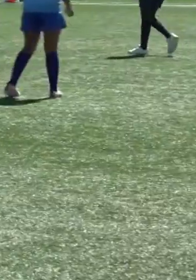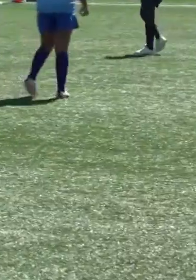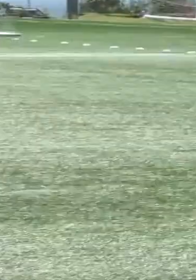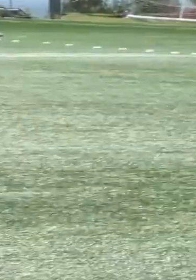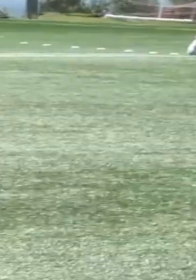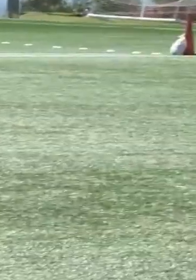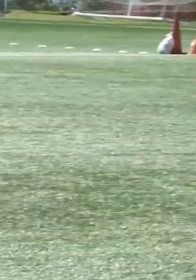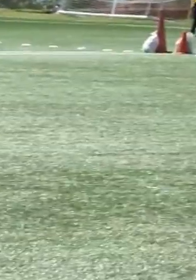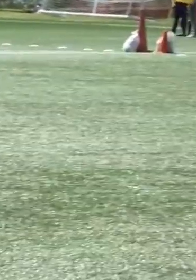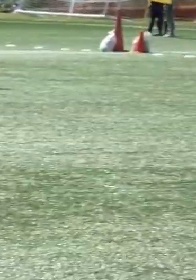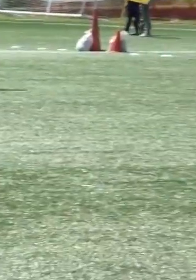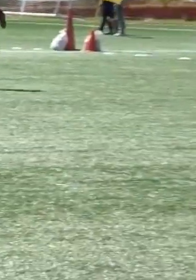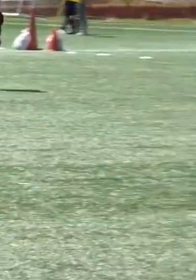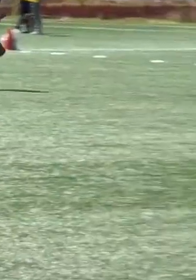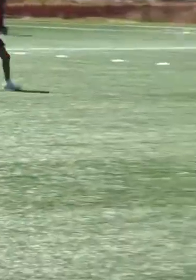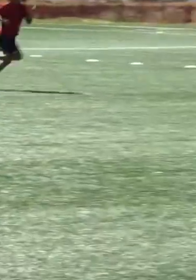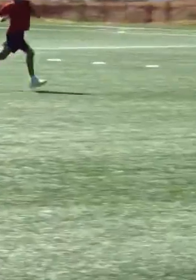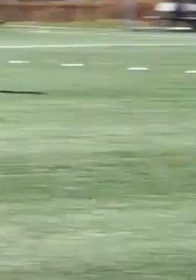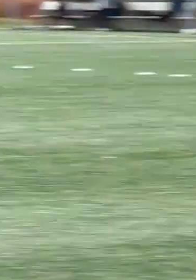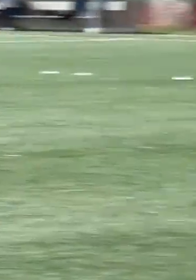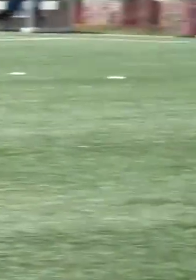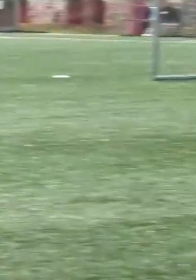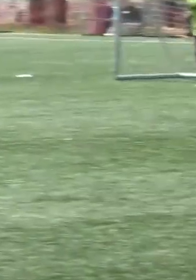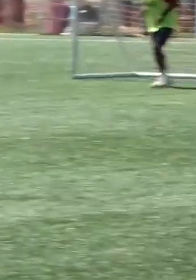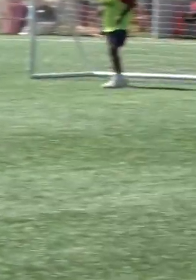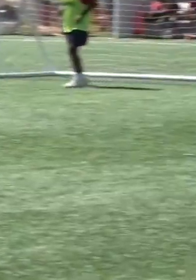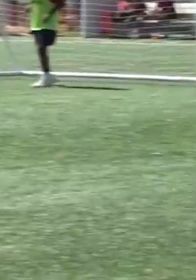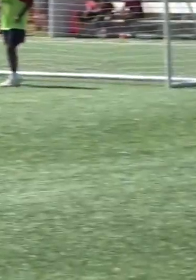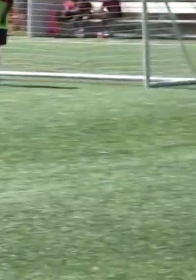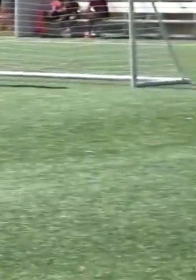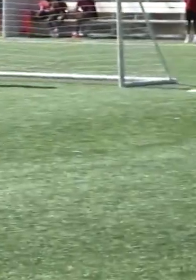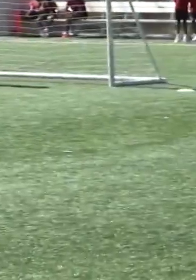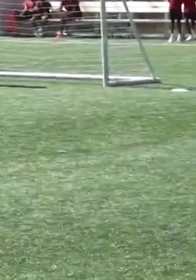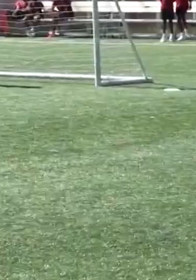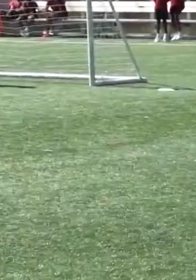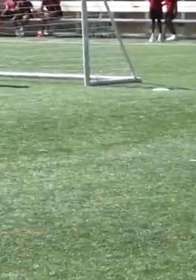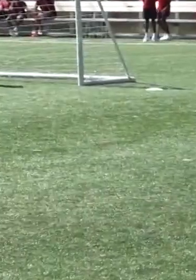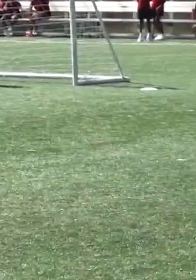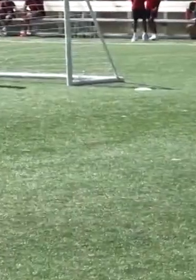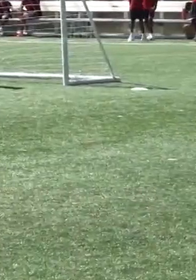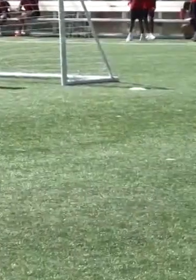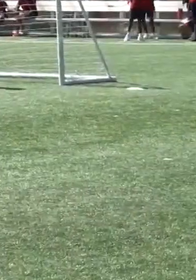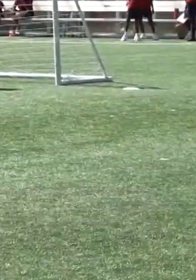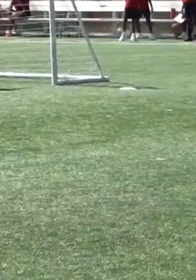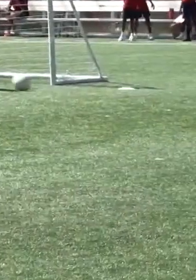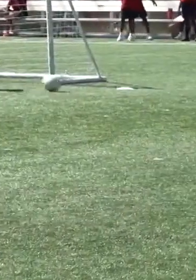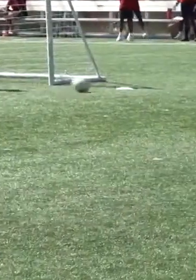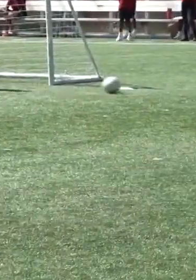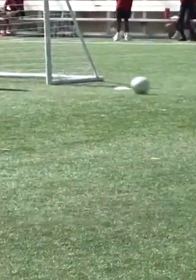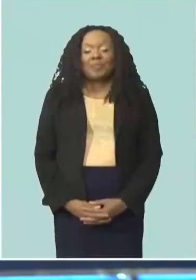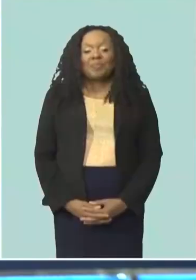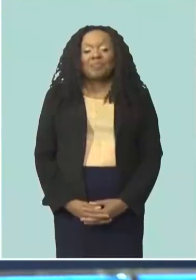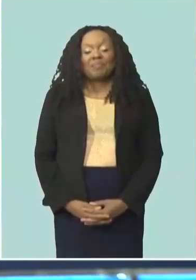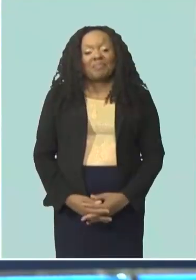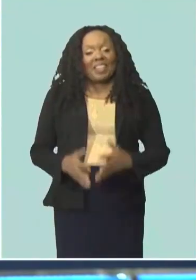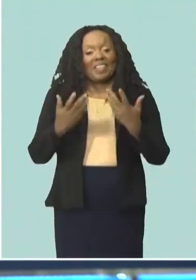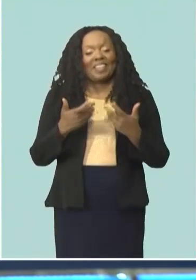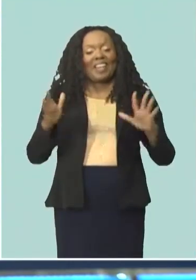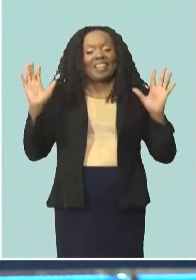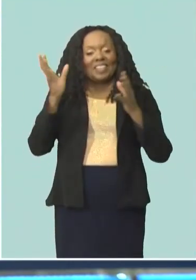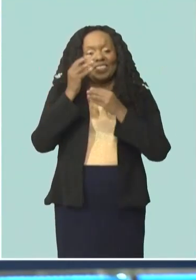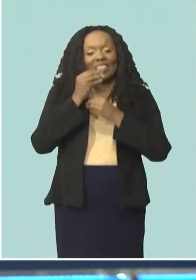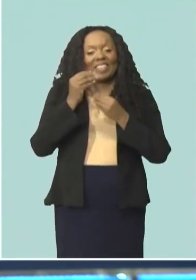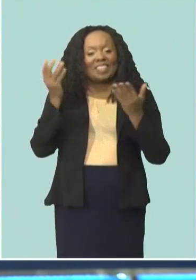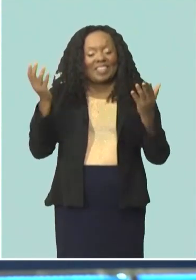drew 0-0 with St. Jude's, while Wills and St. Gabriel's also played out a 0-0 draw. And that's